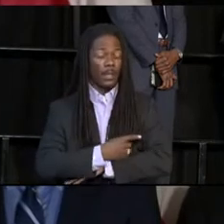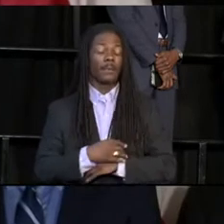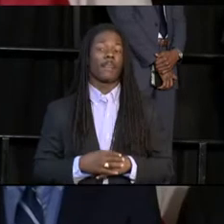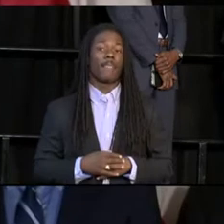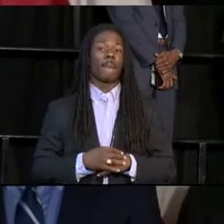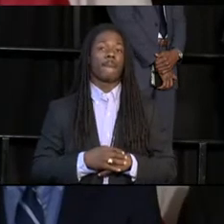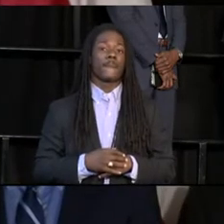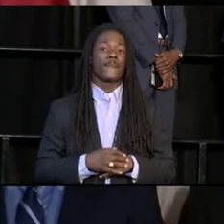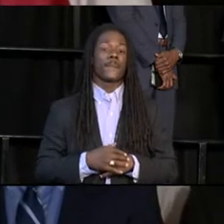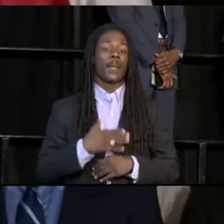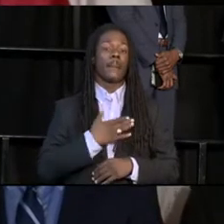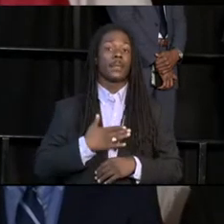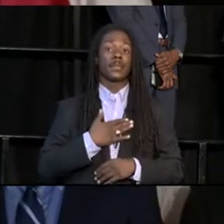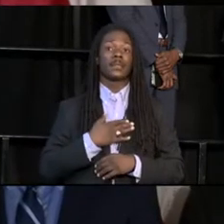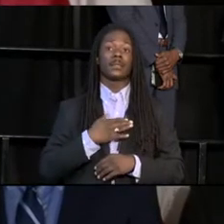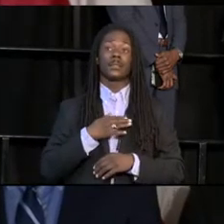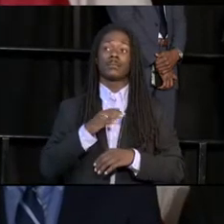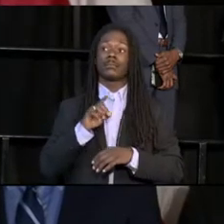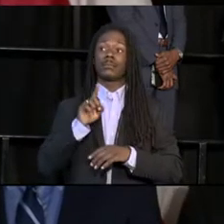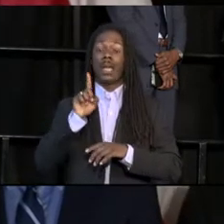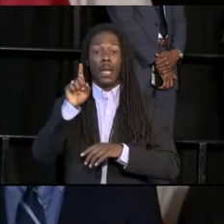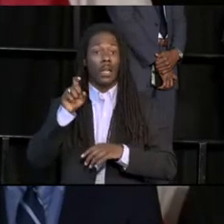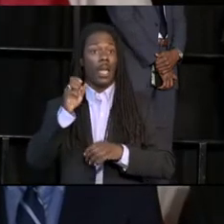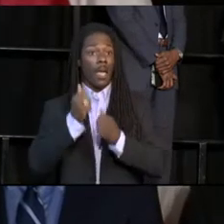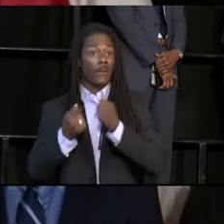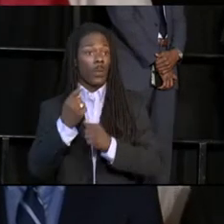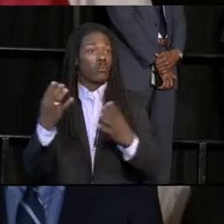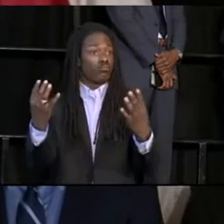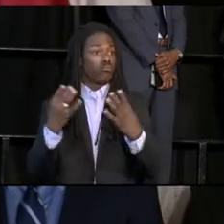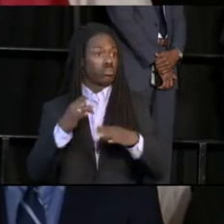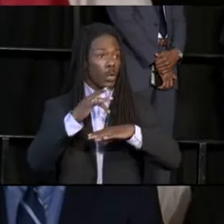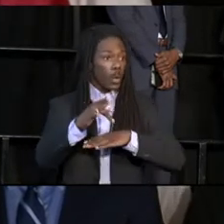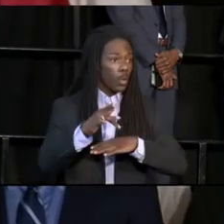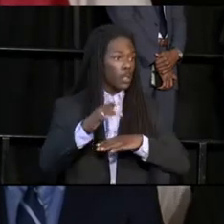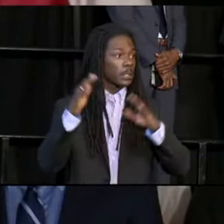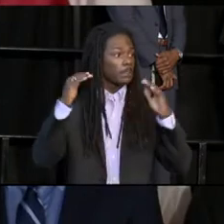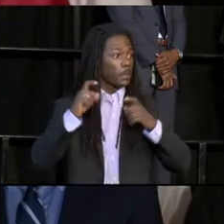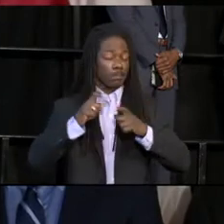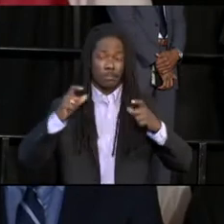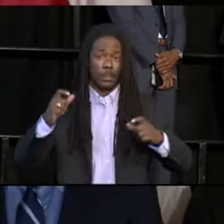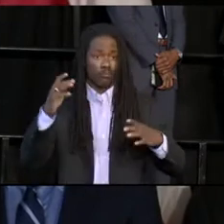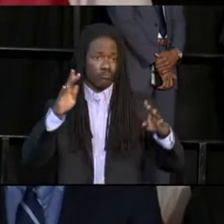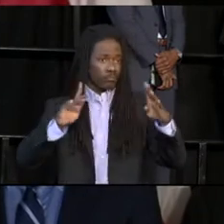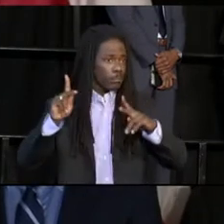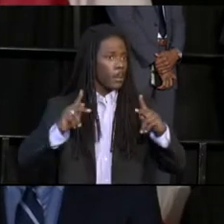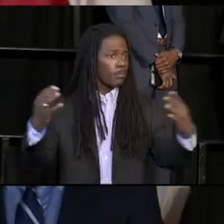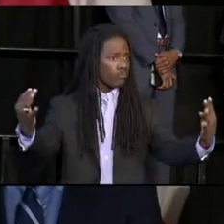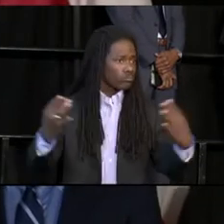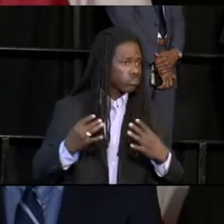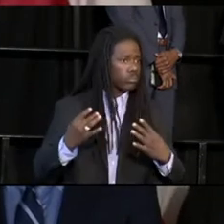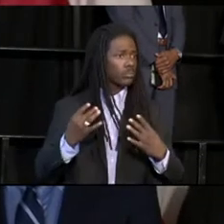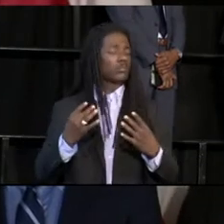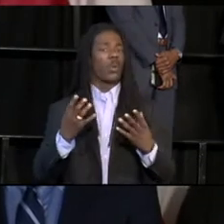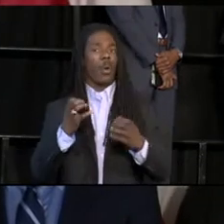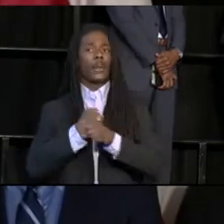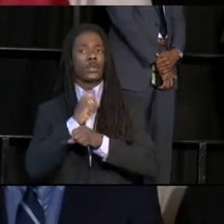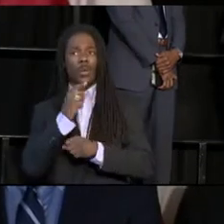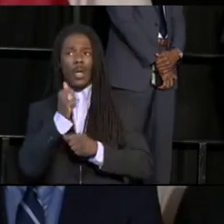do please ask everyone to come early. We're expecting very large crowds. We want to make sure everybody is there in time for the rally that starts at